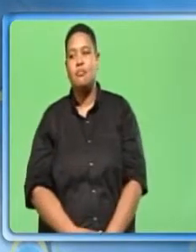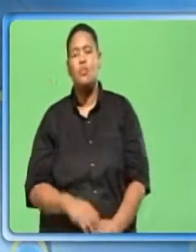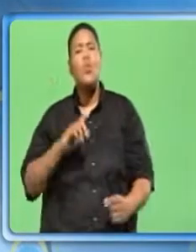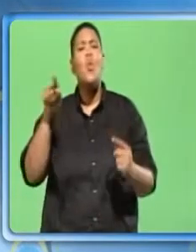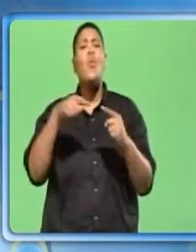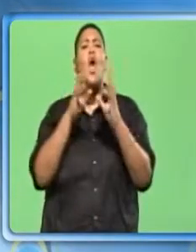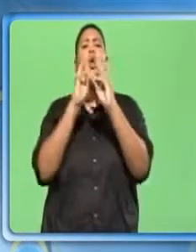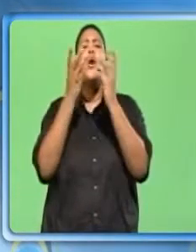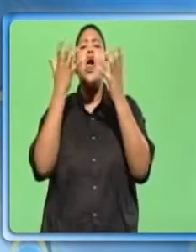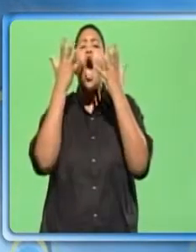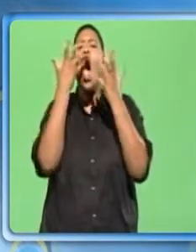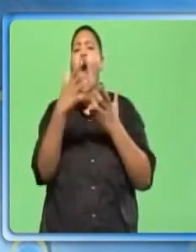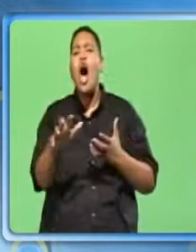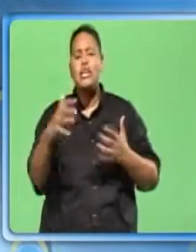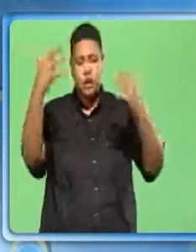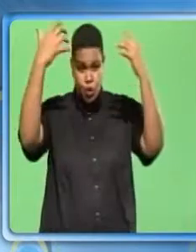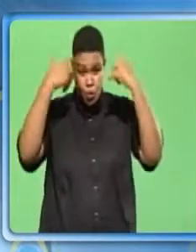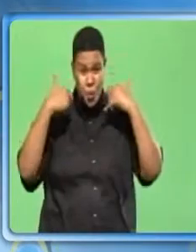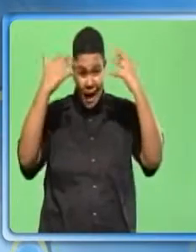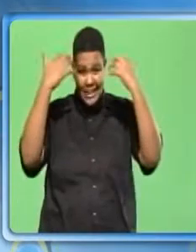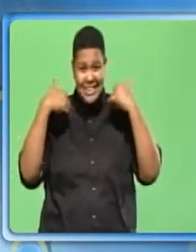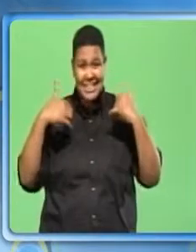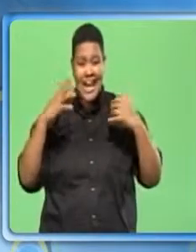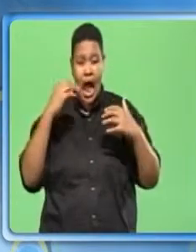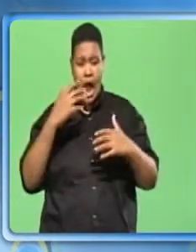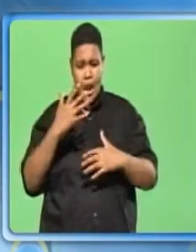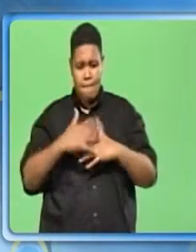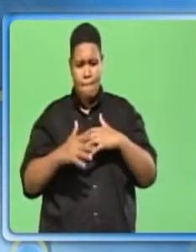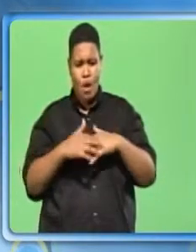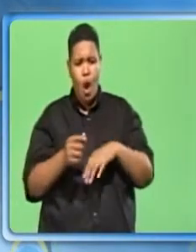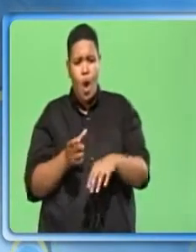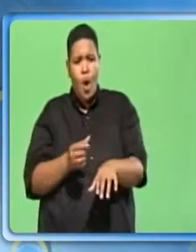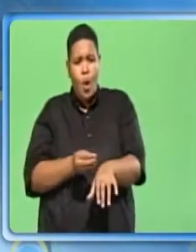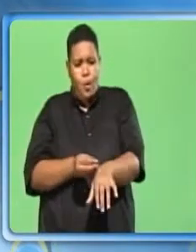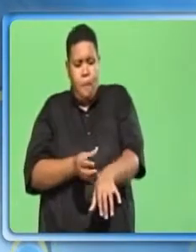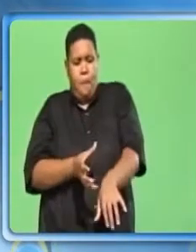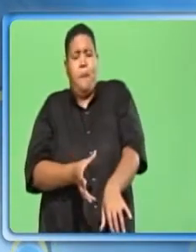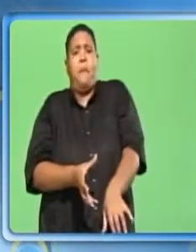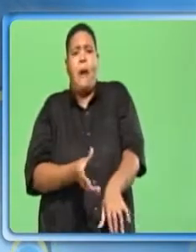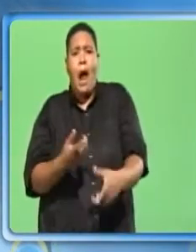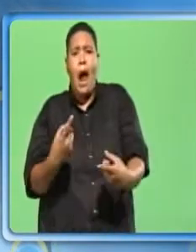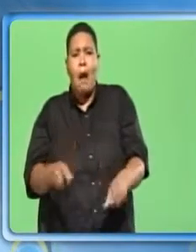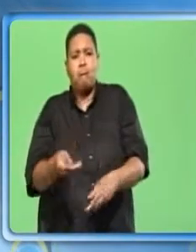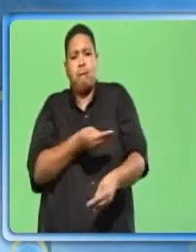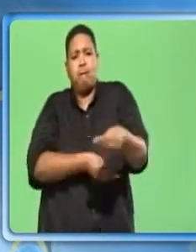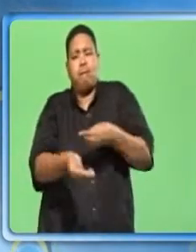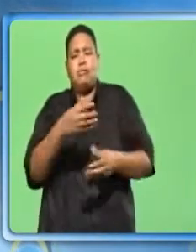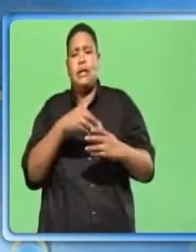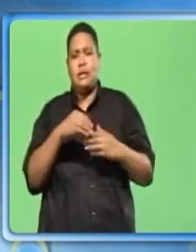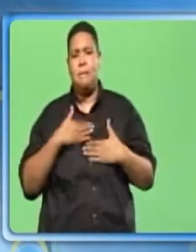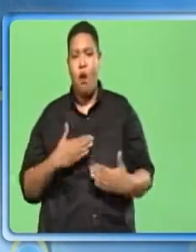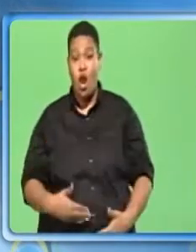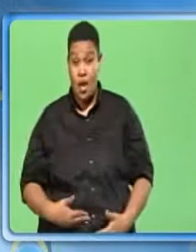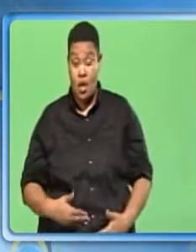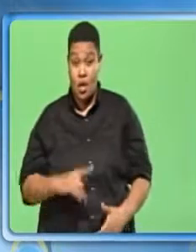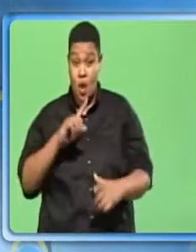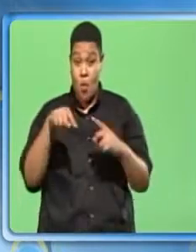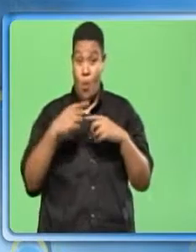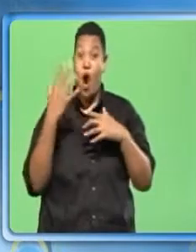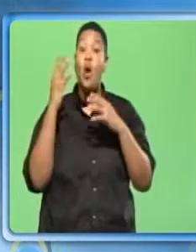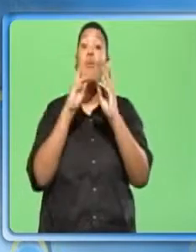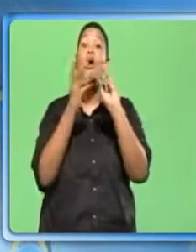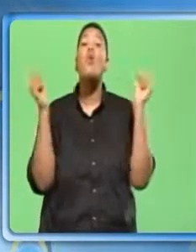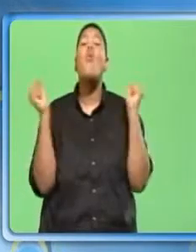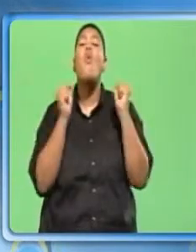When the weather gets hot, sweating and dilation of the blood vessels in the skin occurs in the body. When the weather is